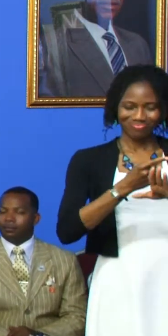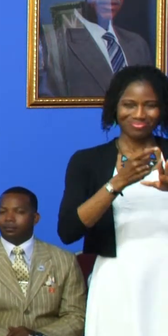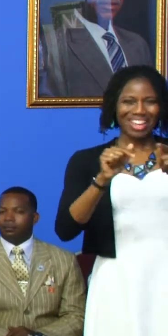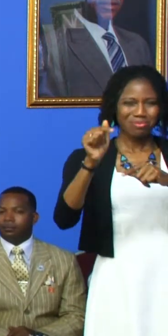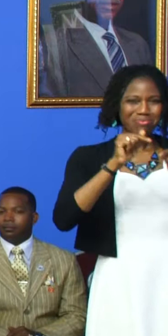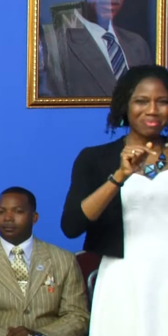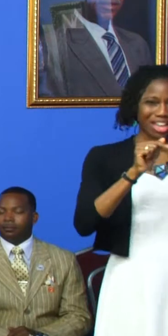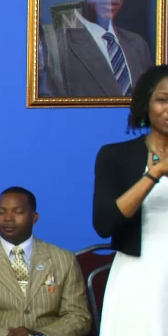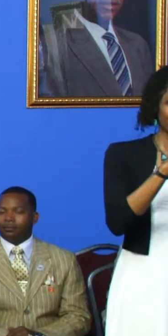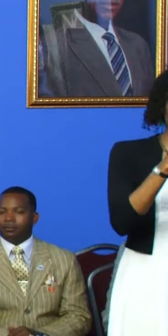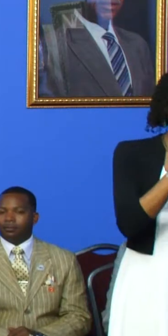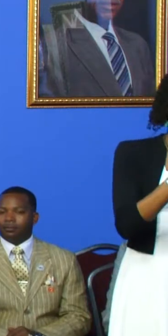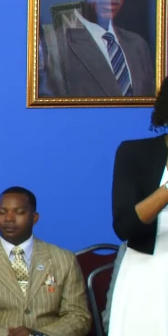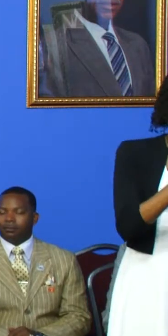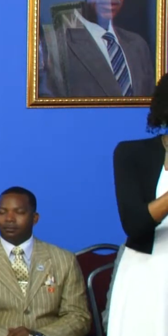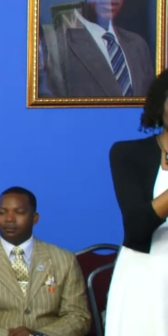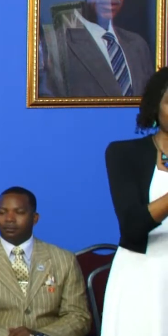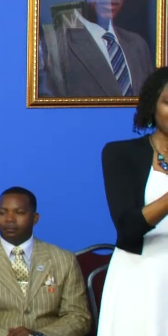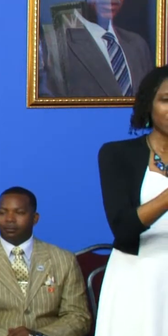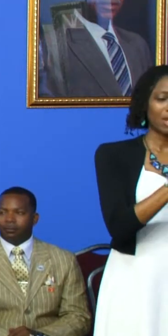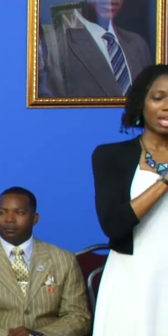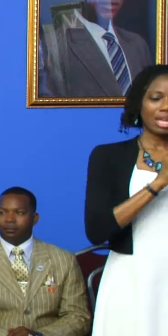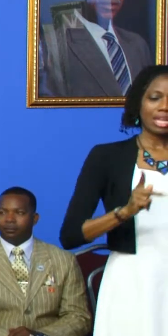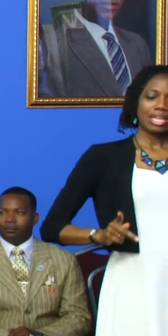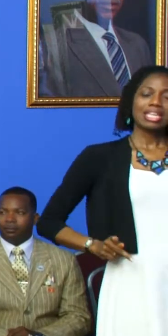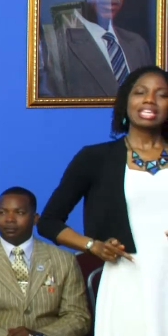Nebuchadnezzar played his music.